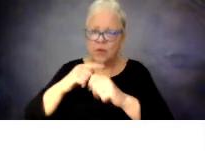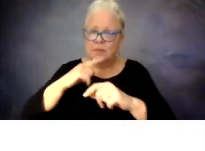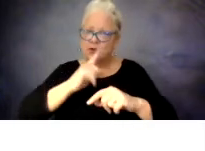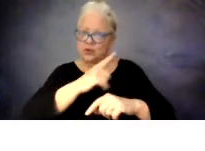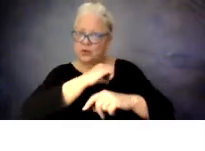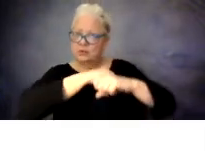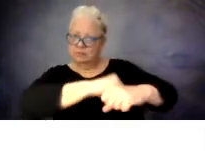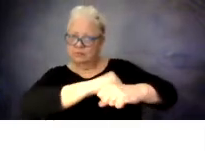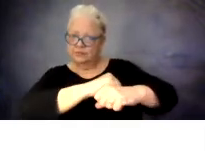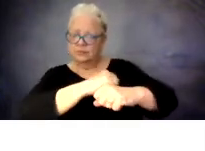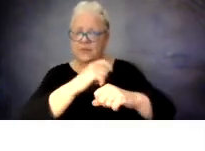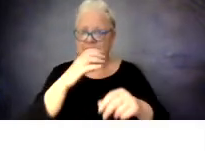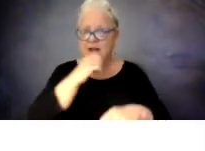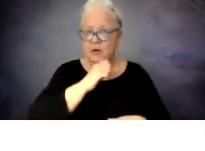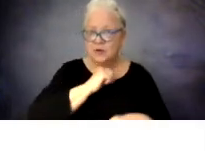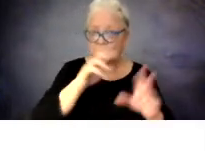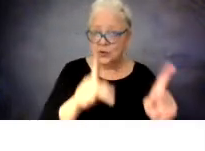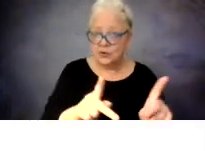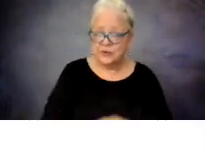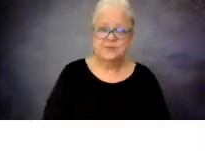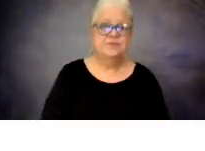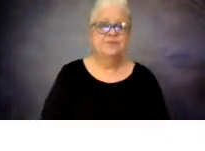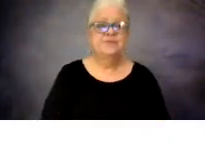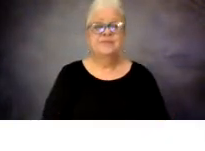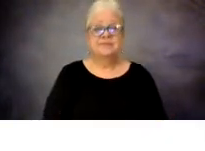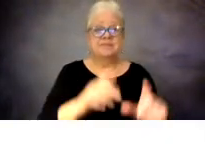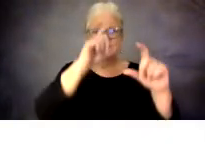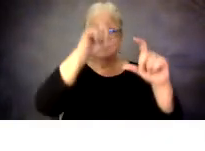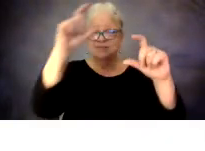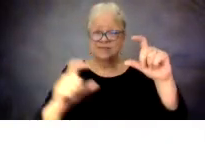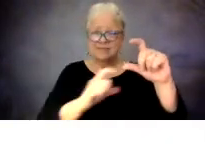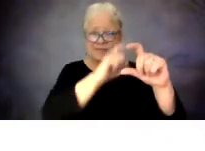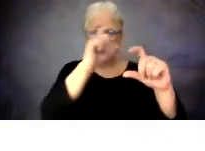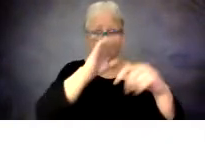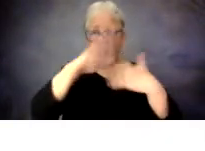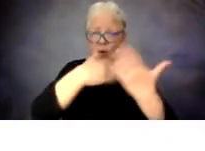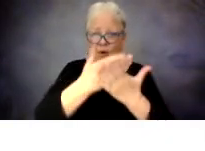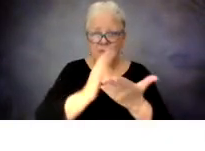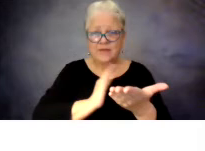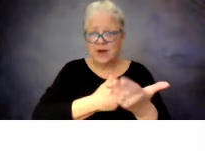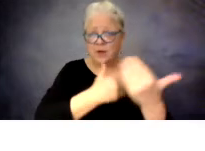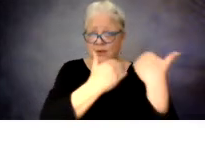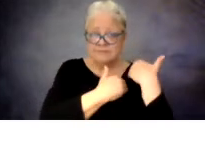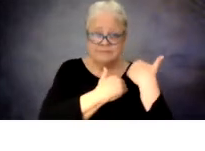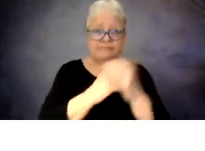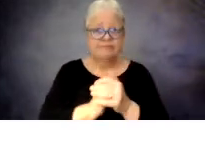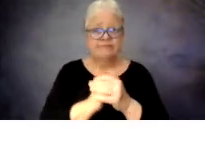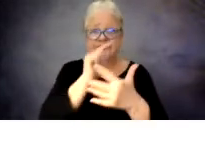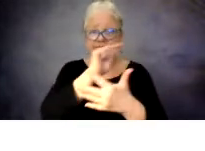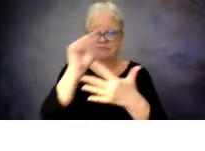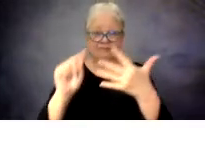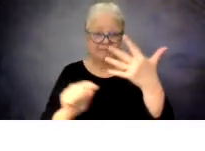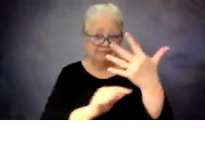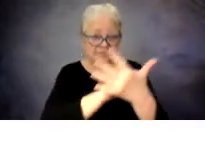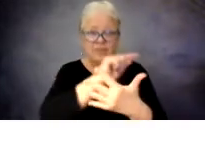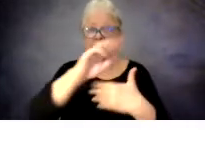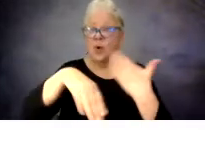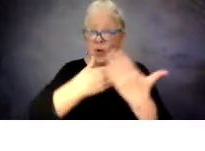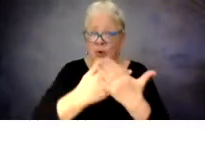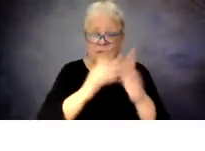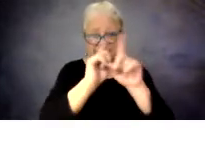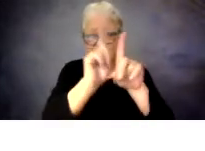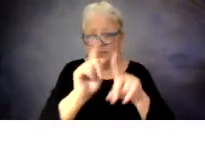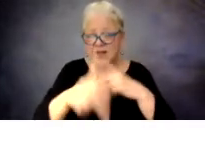So this is all, we talked about this. This is everything we do. So it's physical abuse, emotional abuse, sexual abuse, financial exploitation,